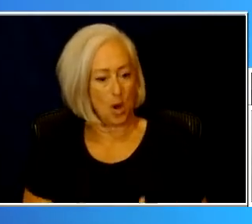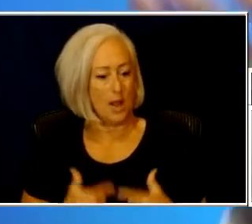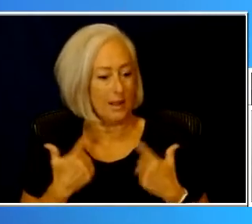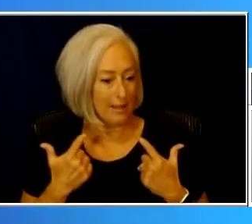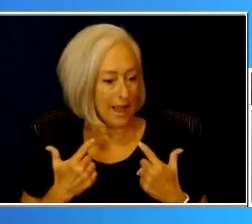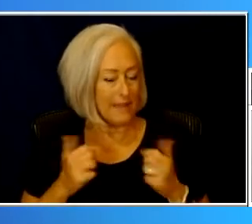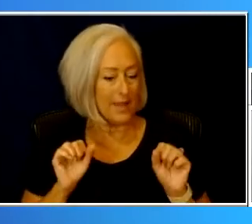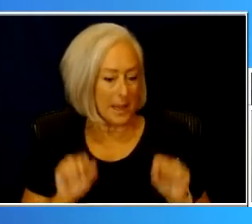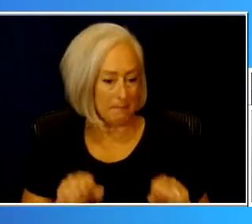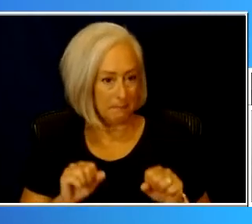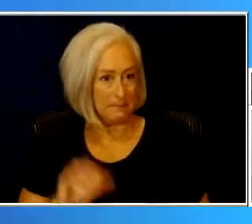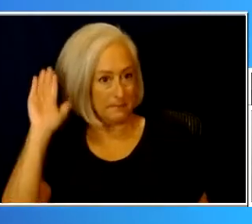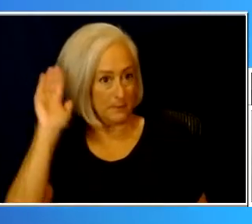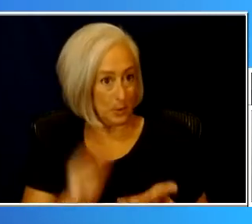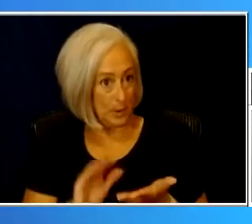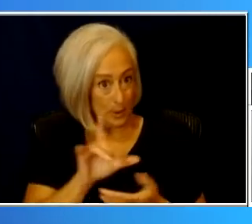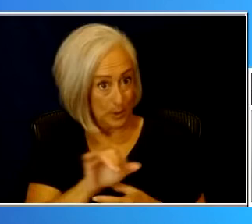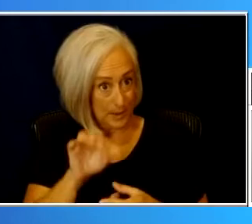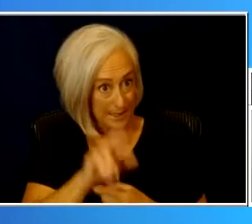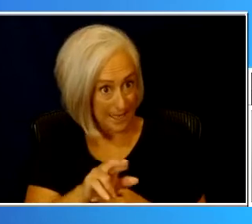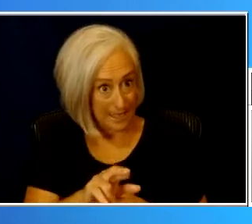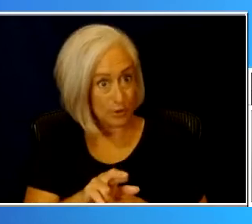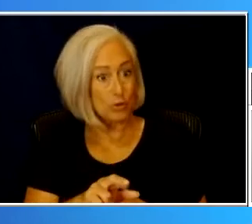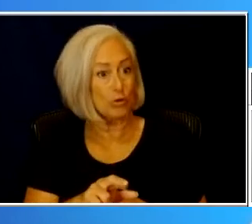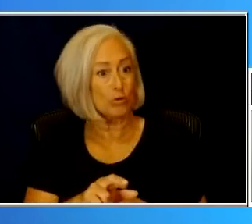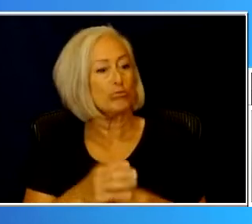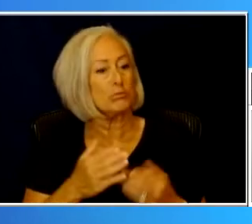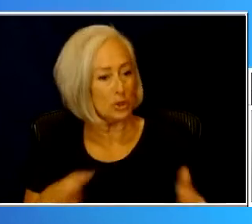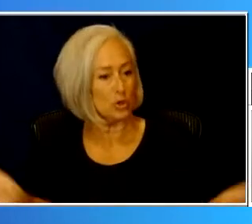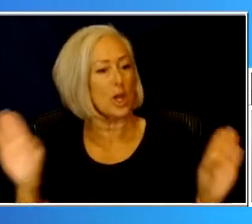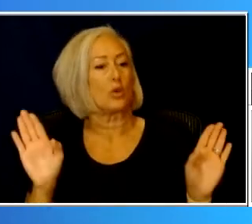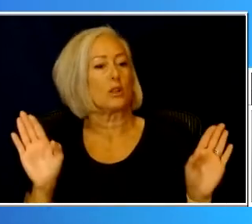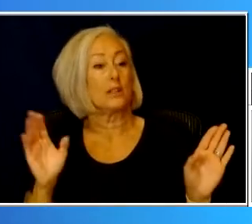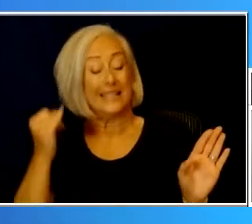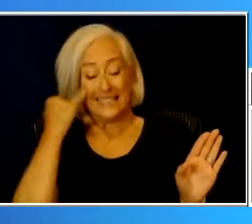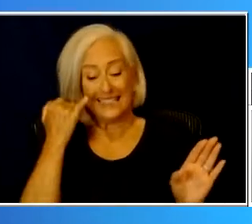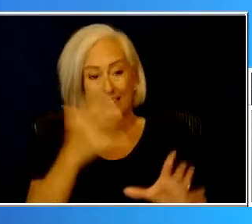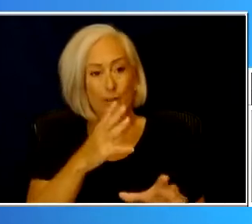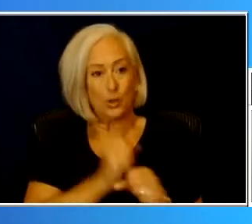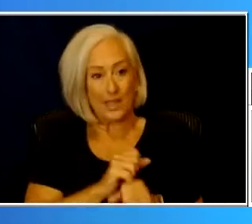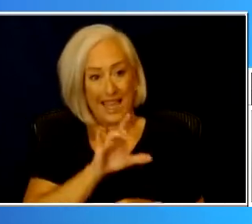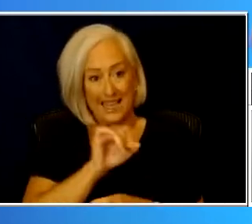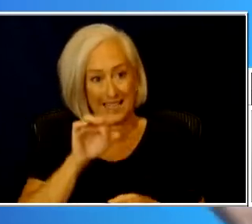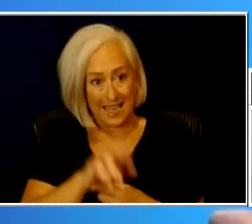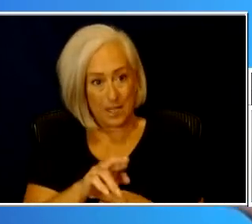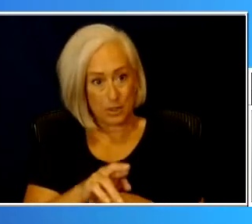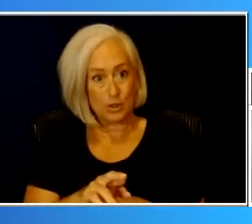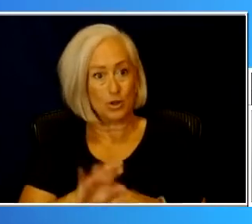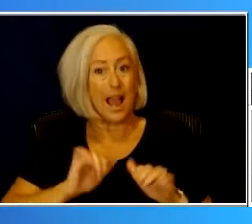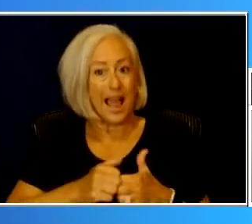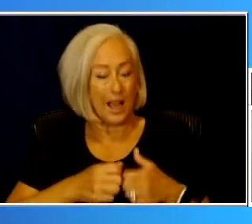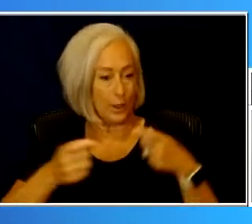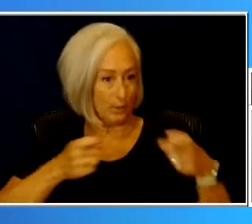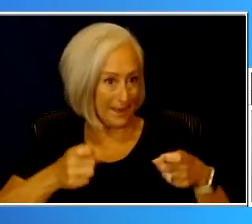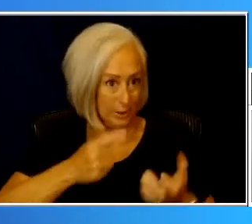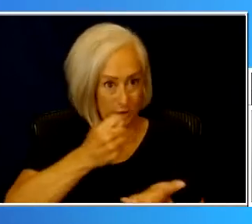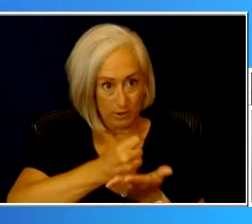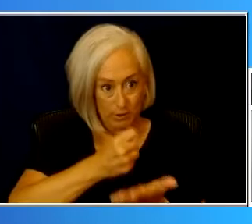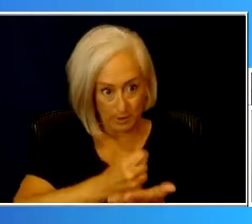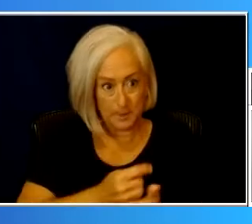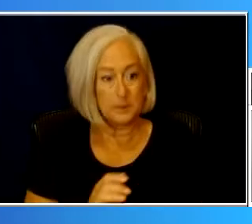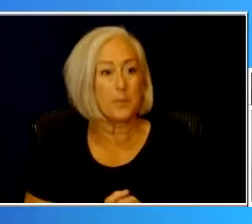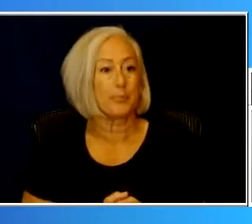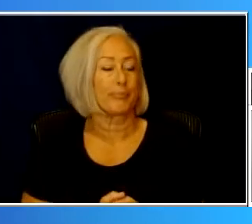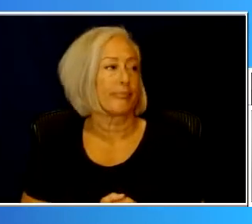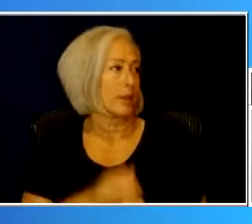cancer globally. And then also, if you get cancer, to tolerate treatment, and whatever that looks like, surgery,